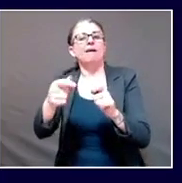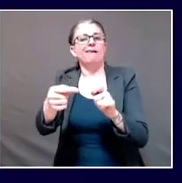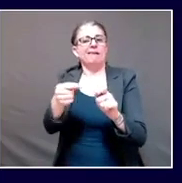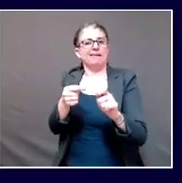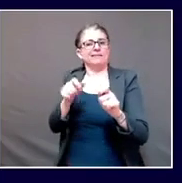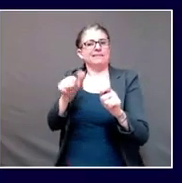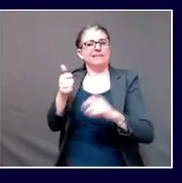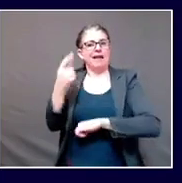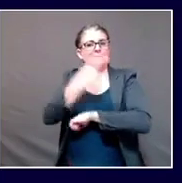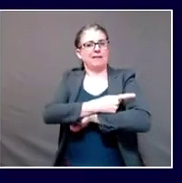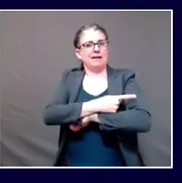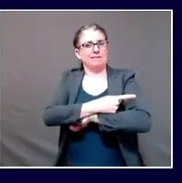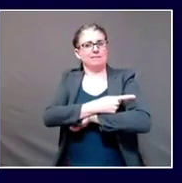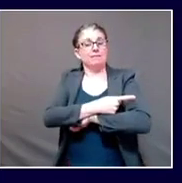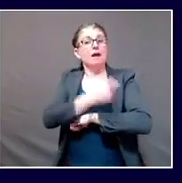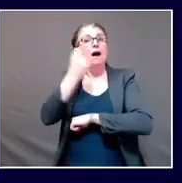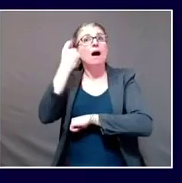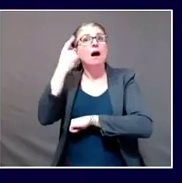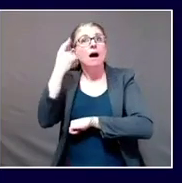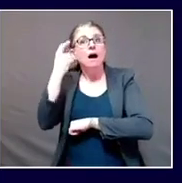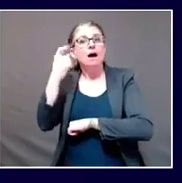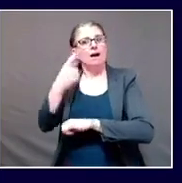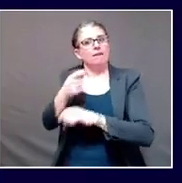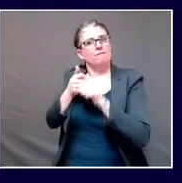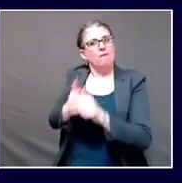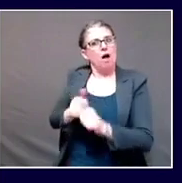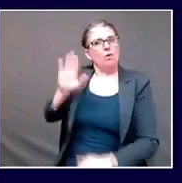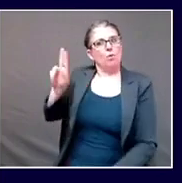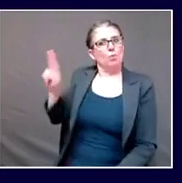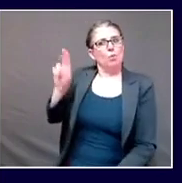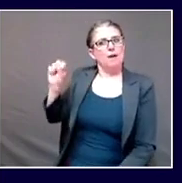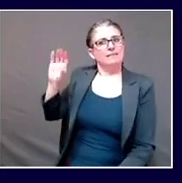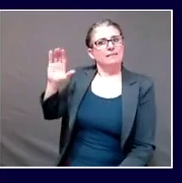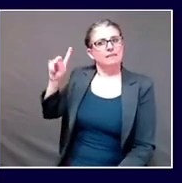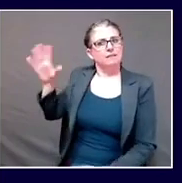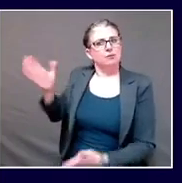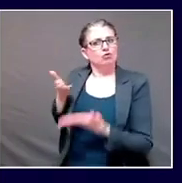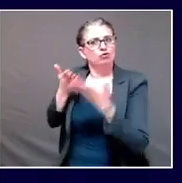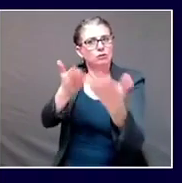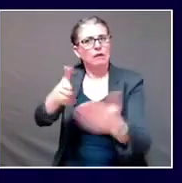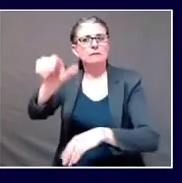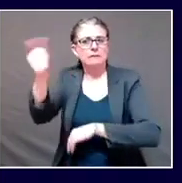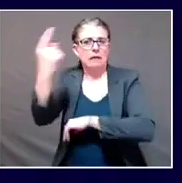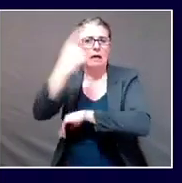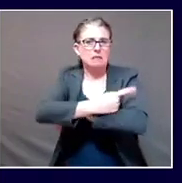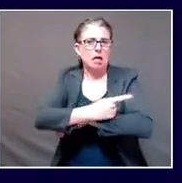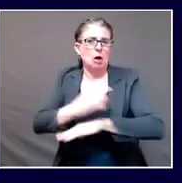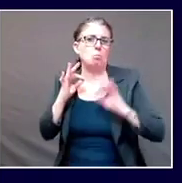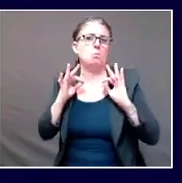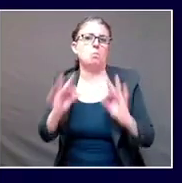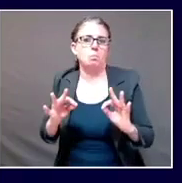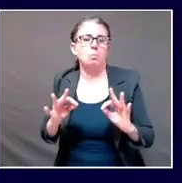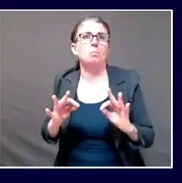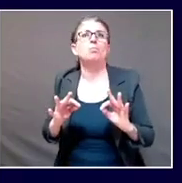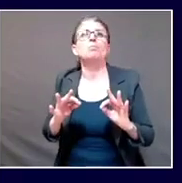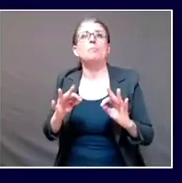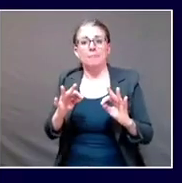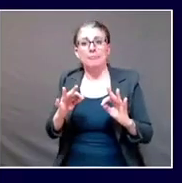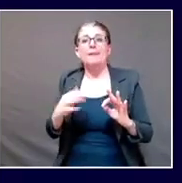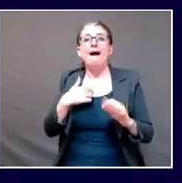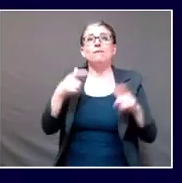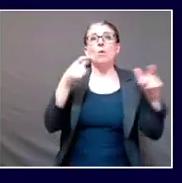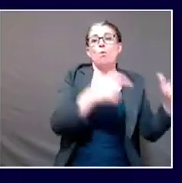document from the U.S. CDC. I'd also like to note that we have similarly reduced the quarantine time